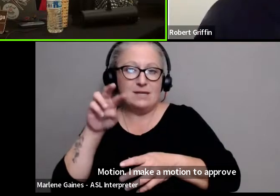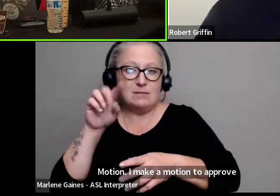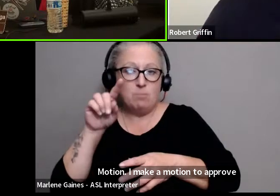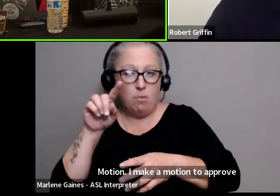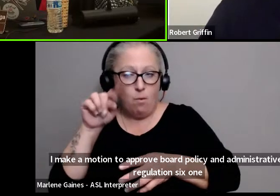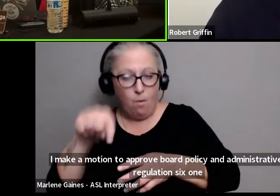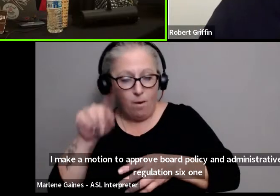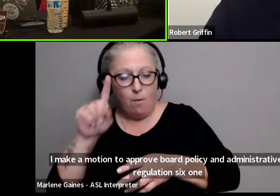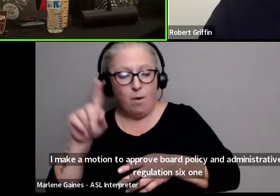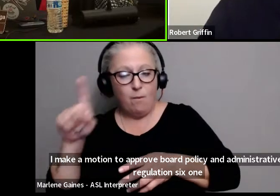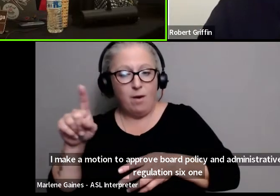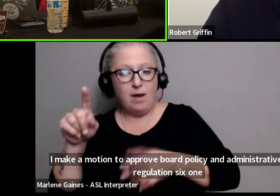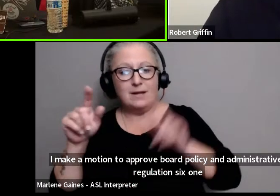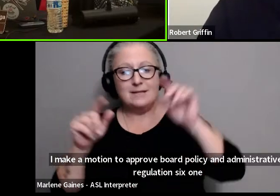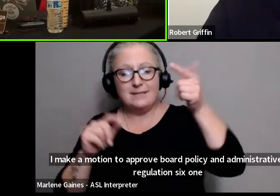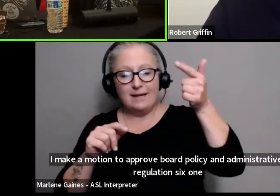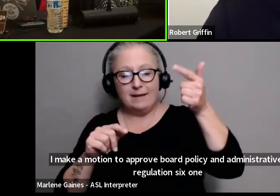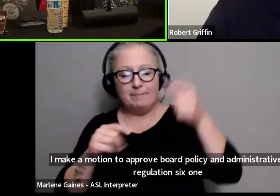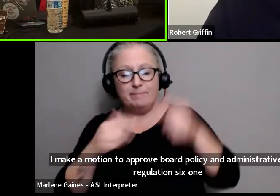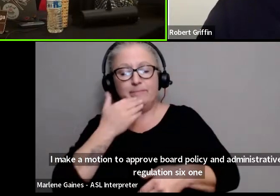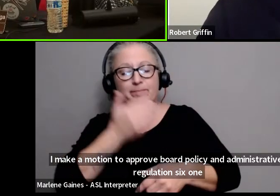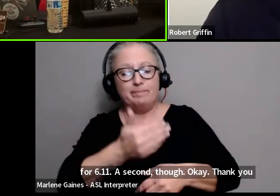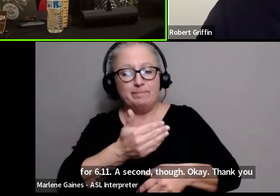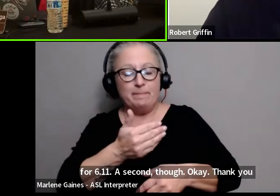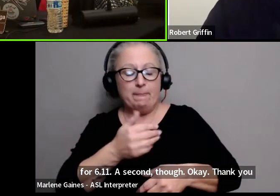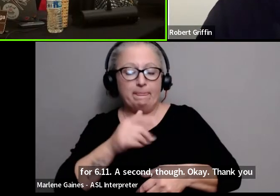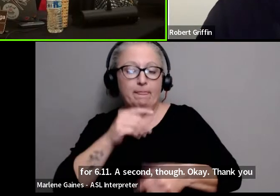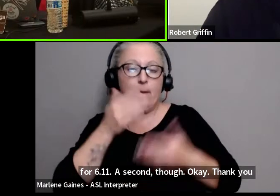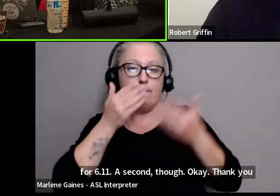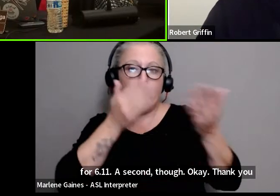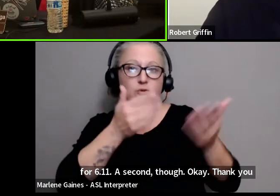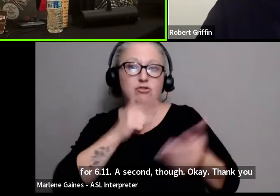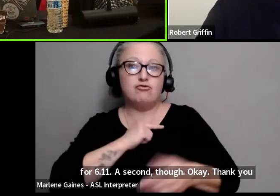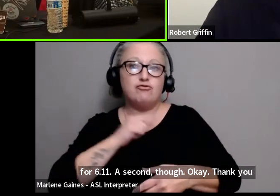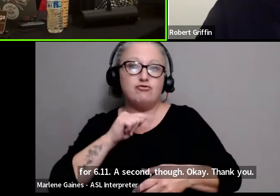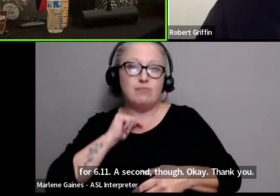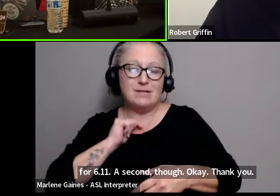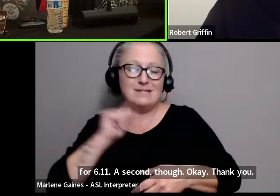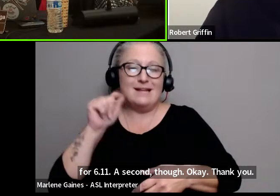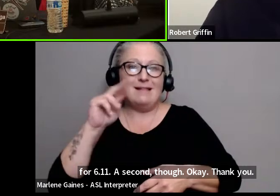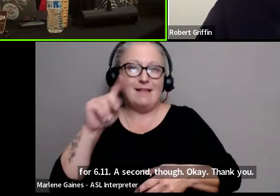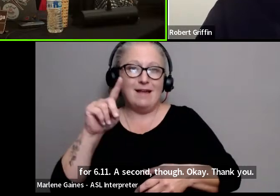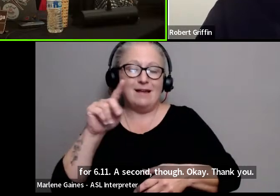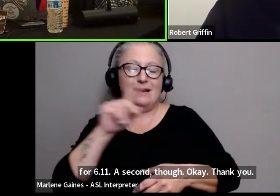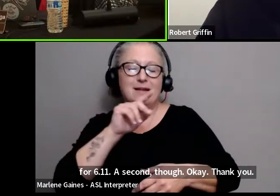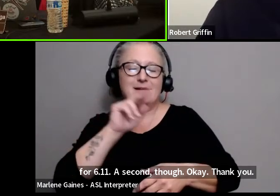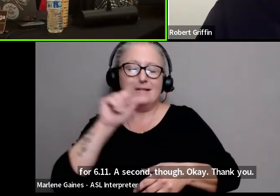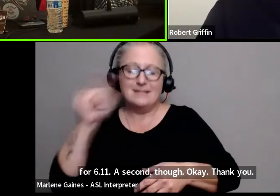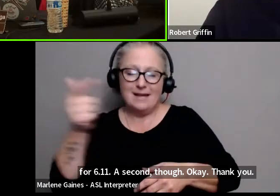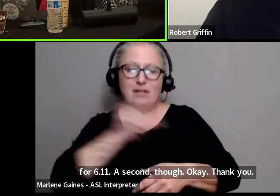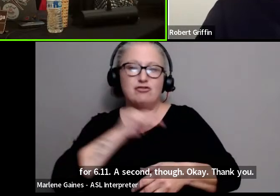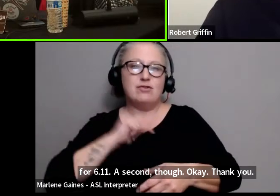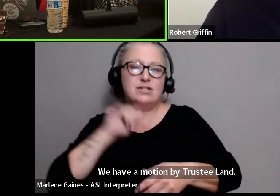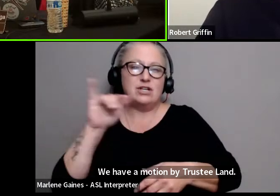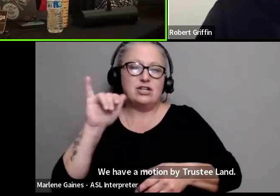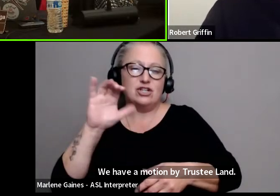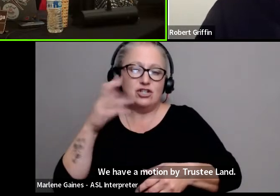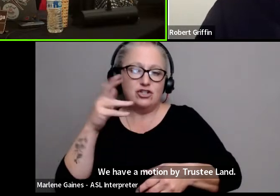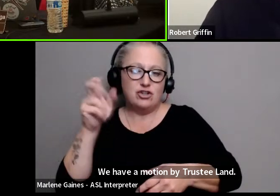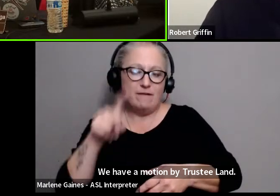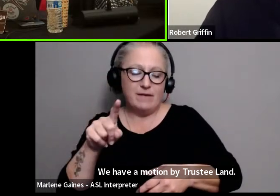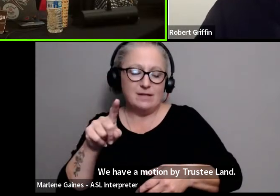6146.11. I second that. Okay, thank you. We have a motion by trustee Land and a second by trustee